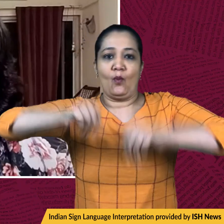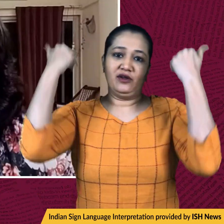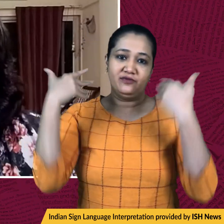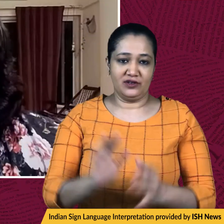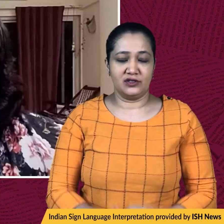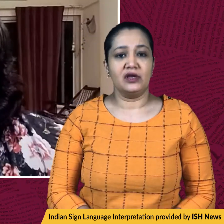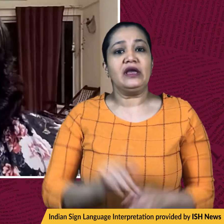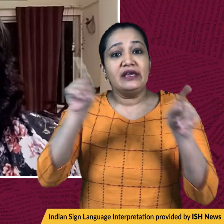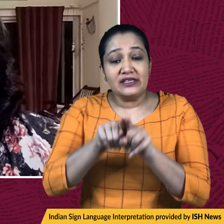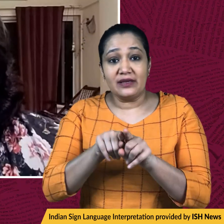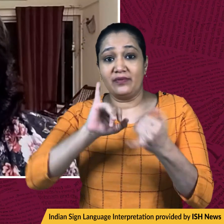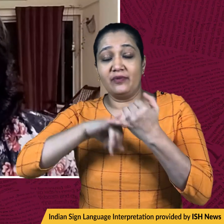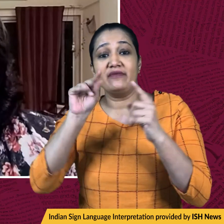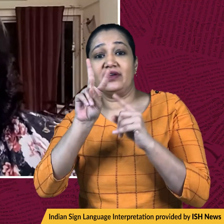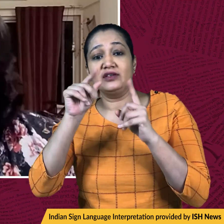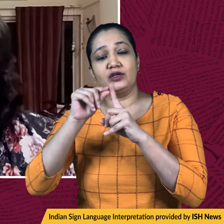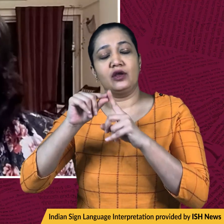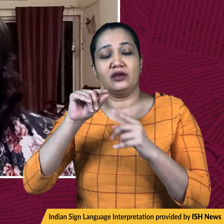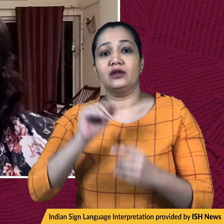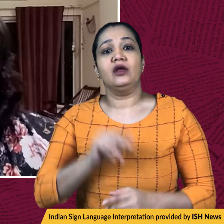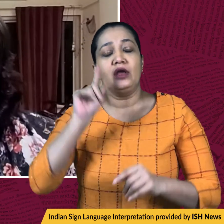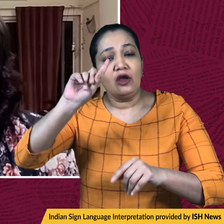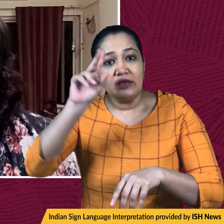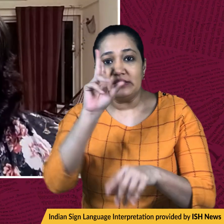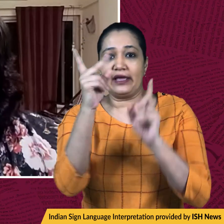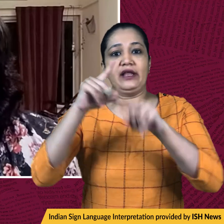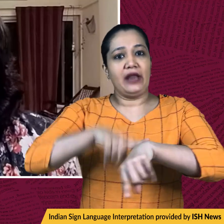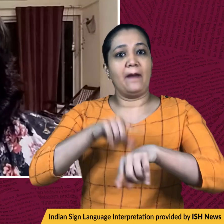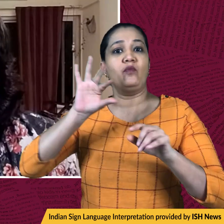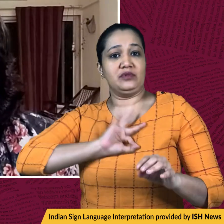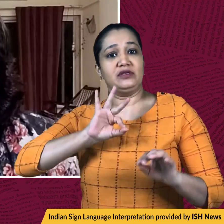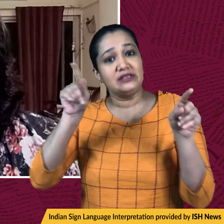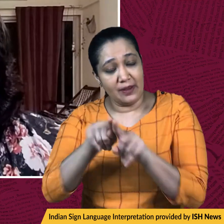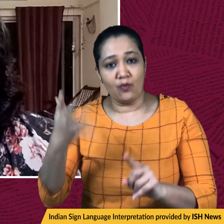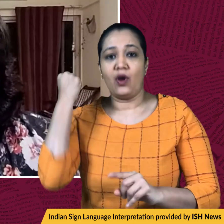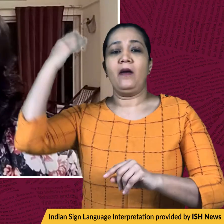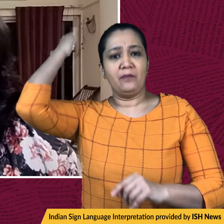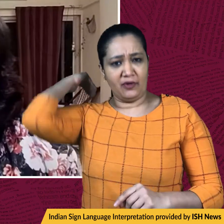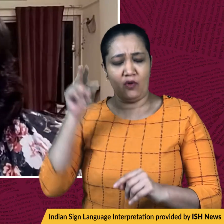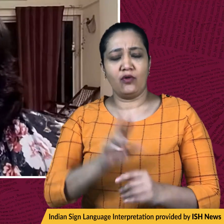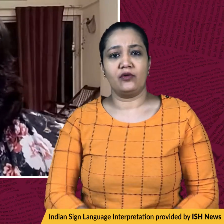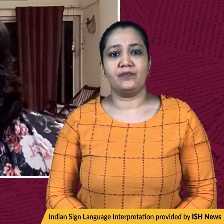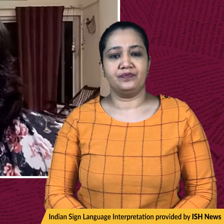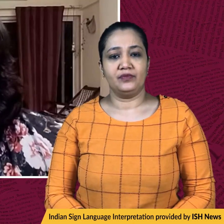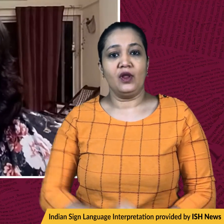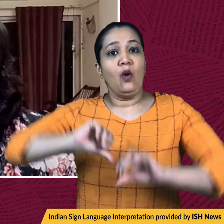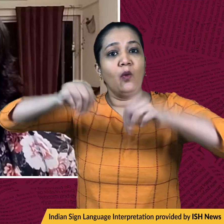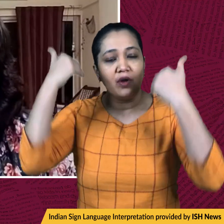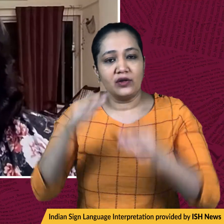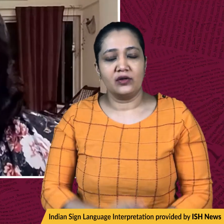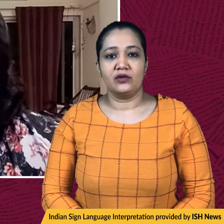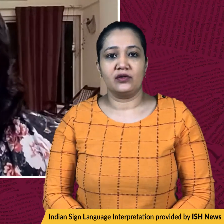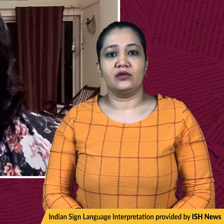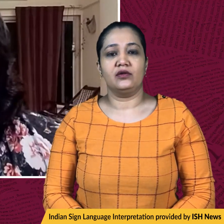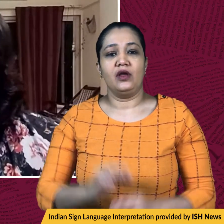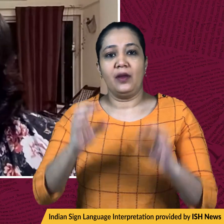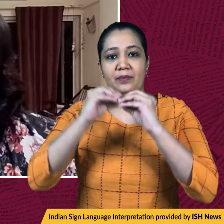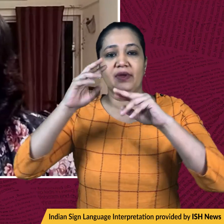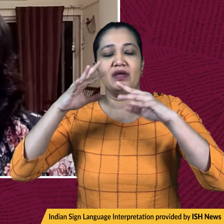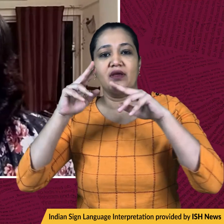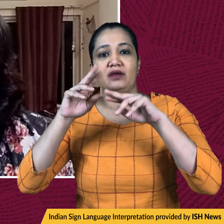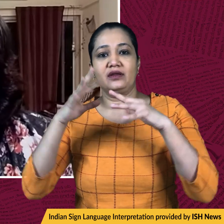richest 20% saw their annual income, household income, grow 39%, and that's how